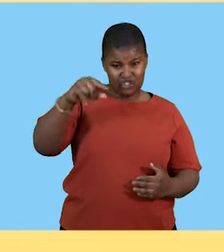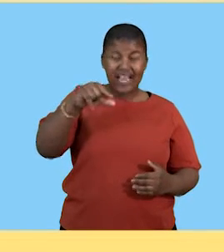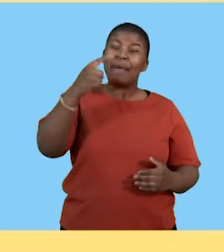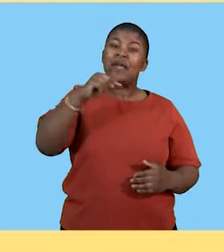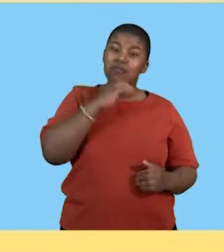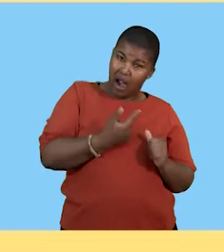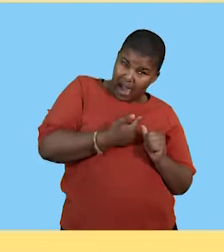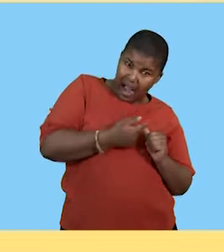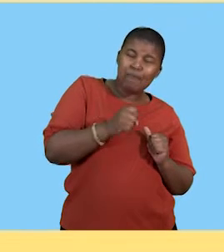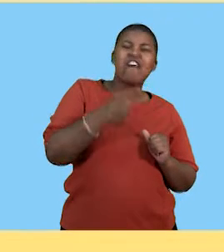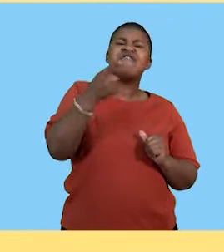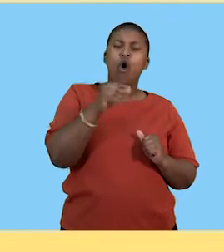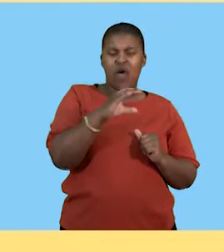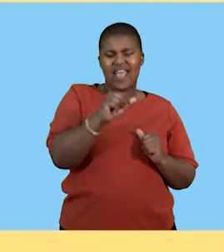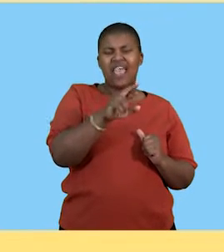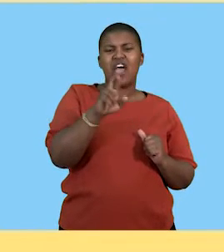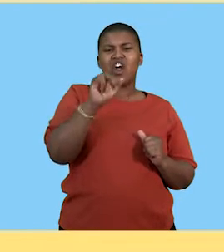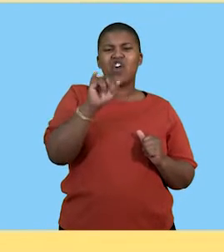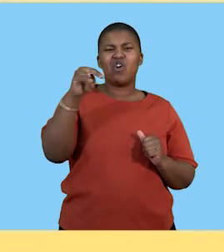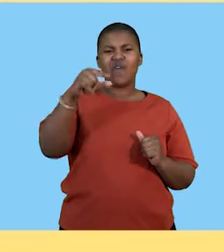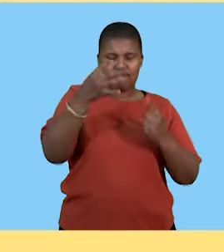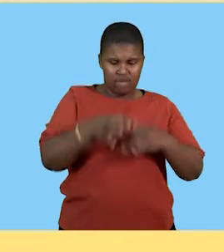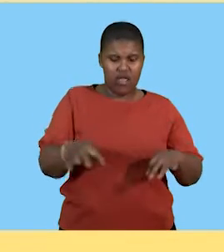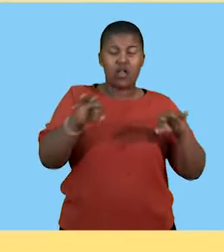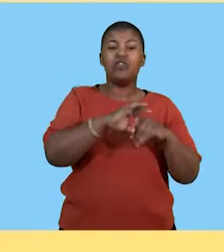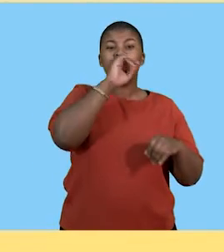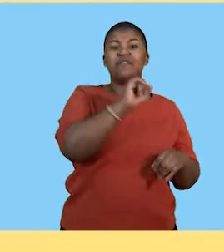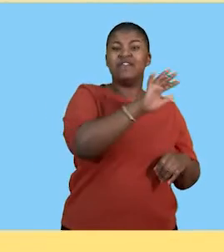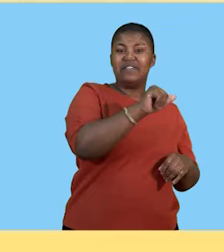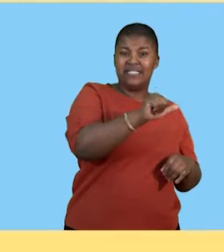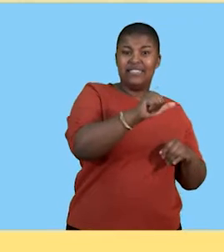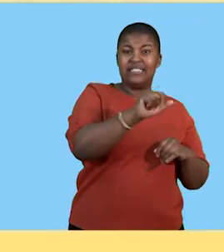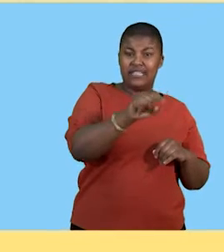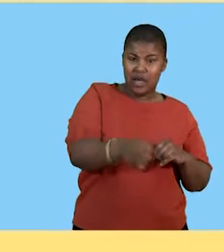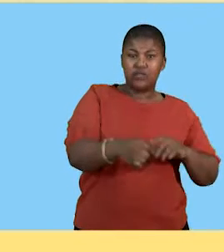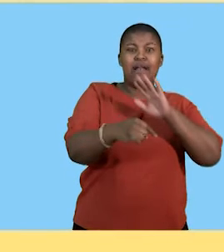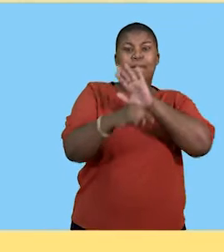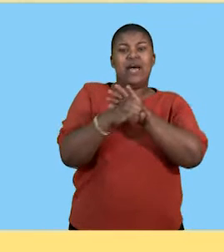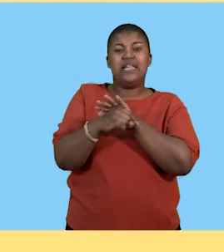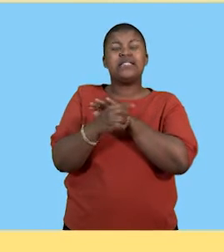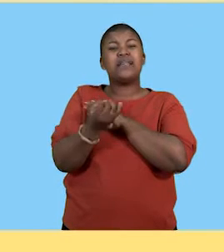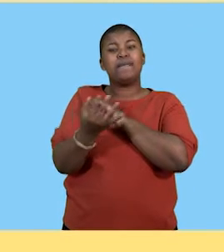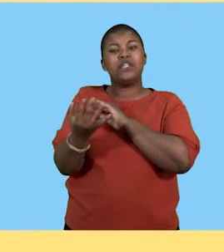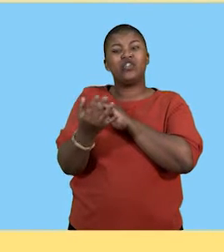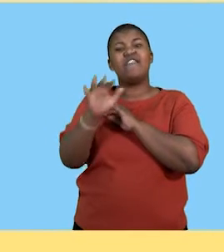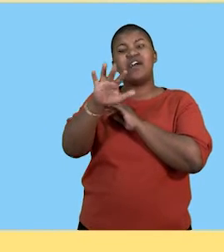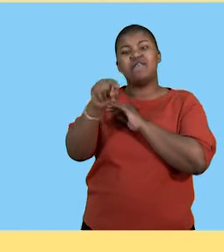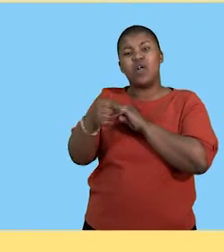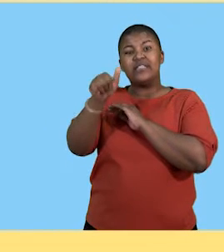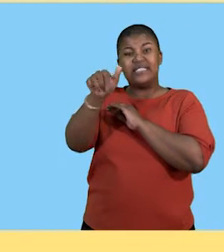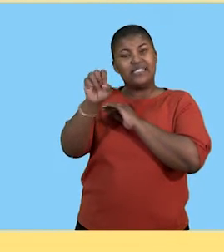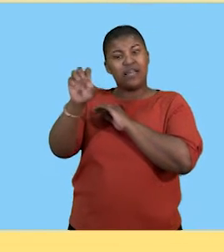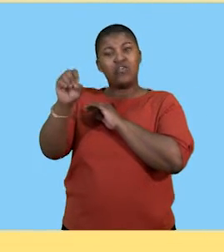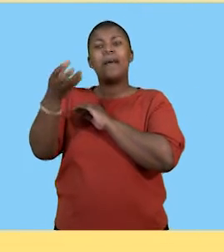carrying value. So we'll say the cost, 56, minus the accumulated of